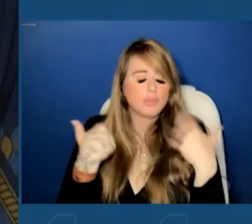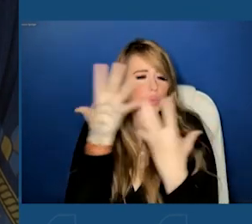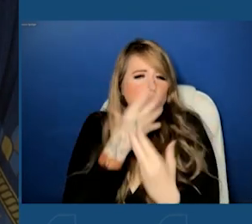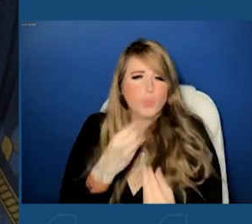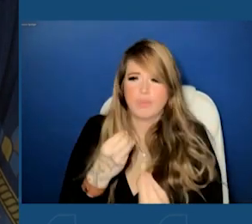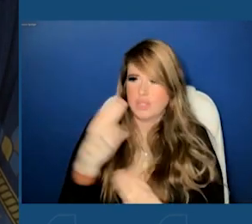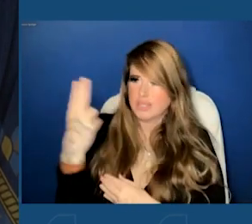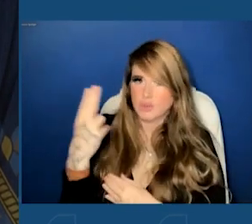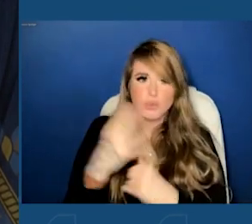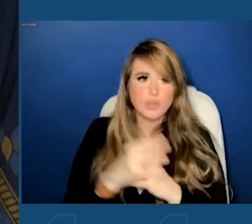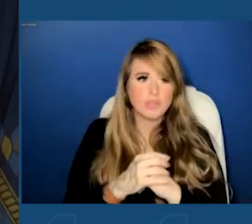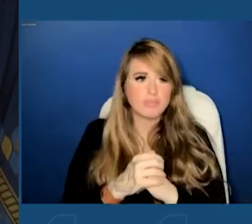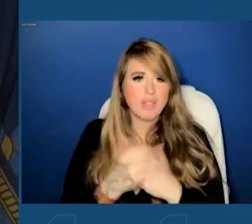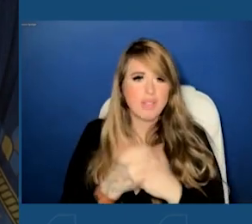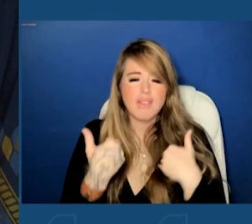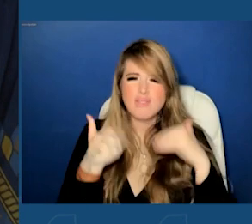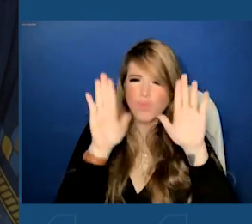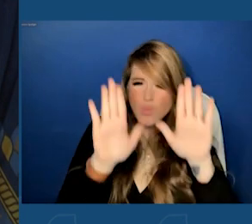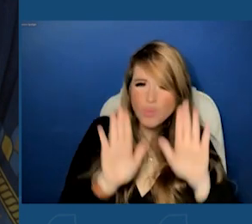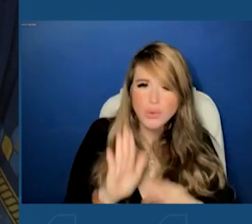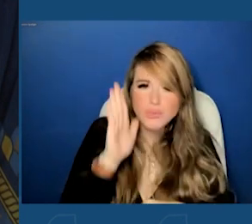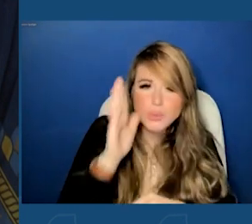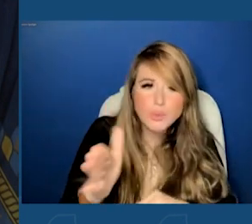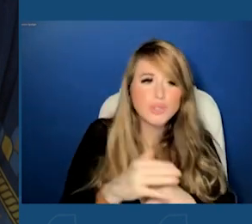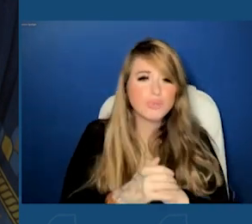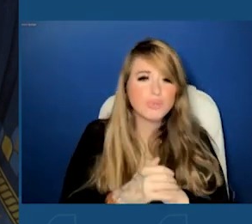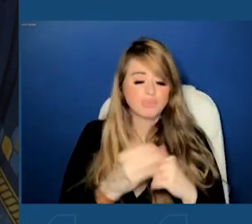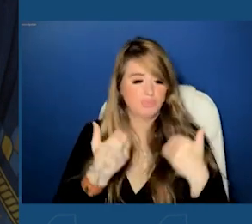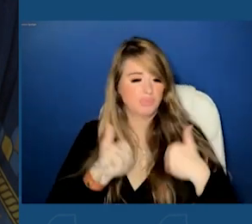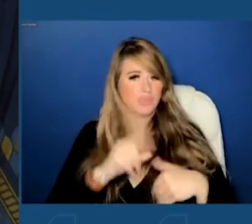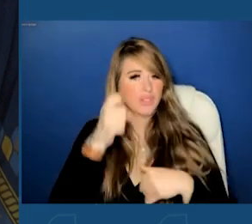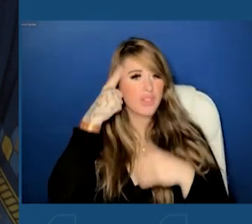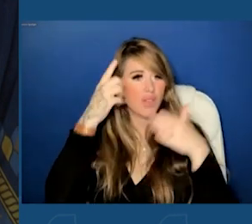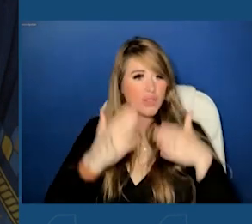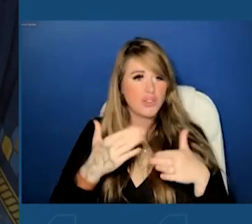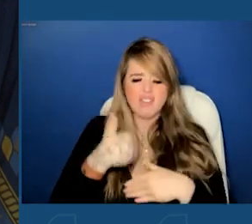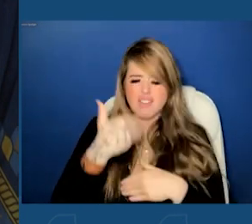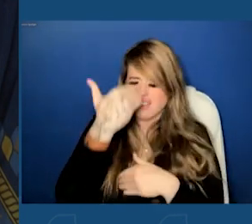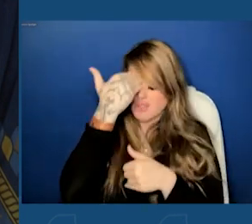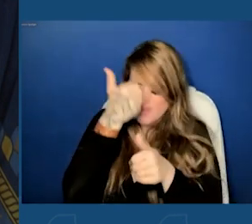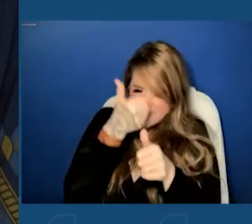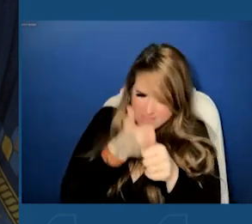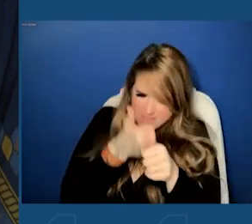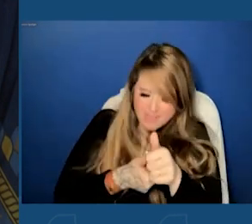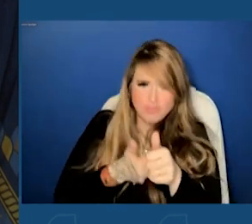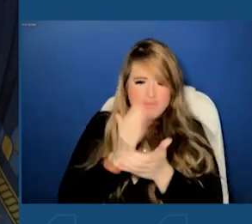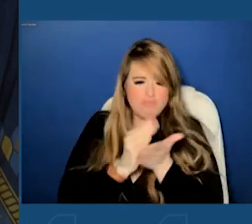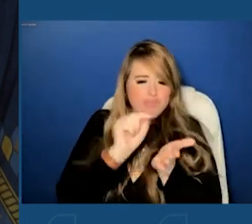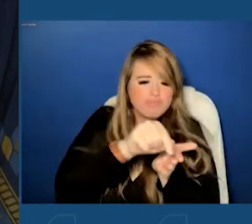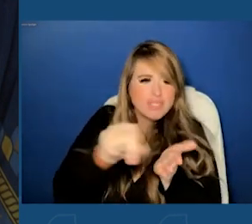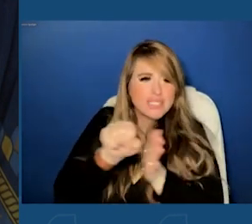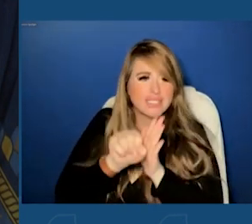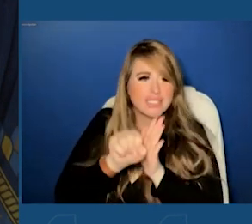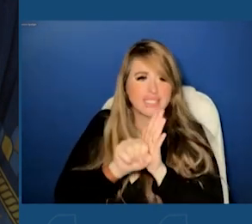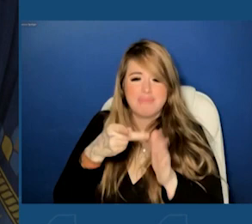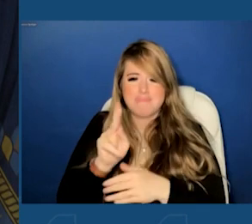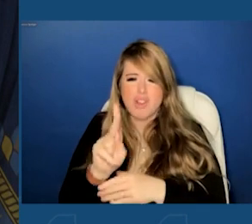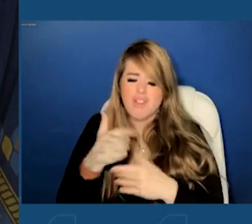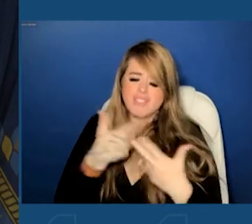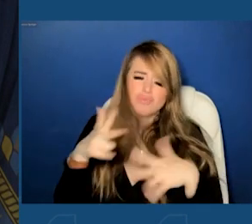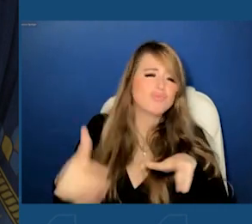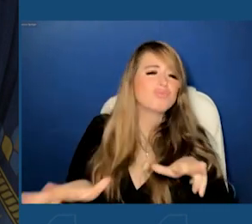future, and as the governor who knows every inch of the state park here and has walked the streets and gone to